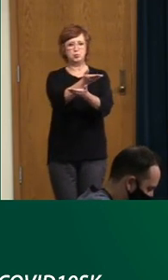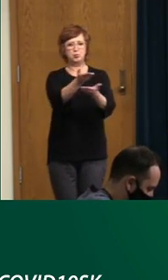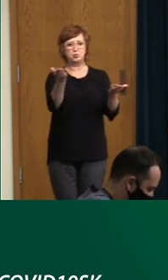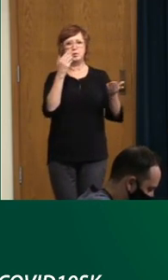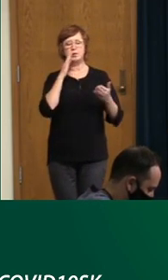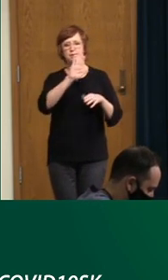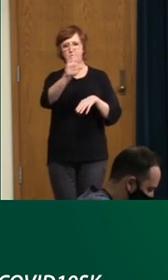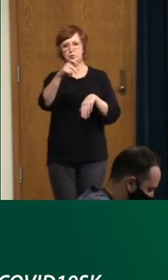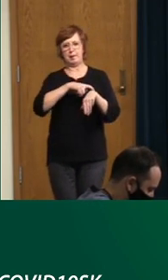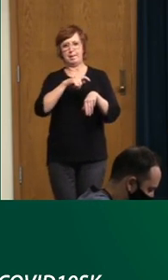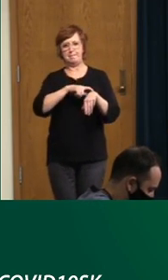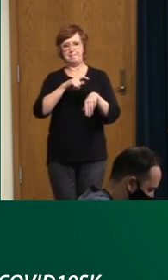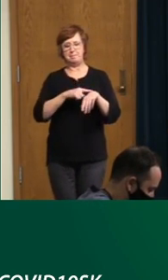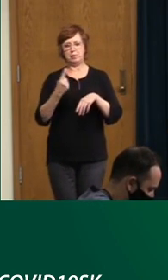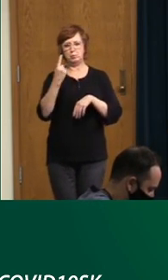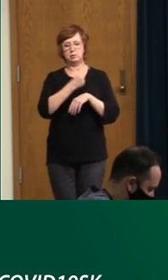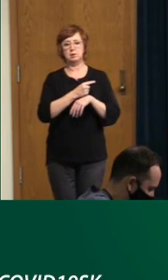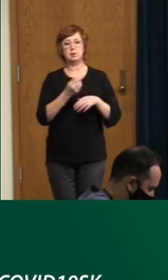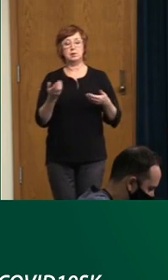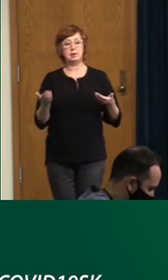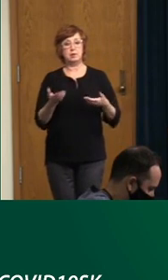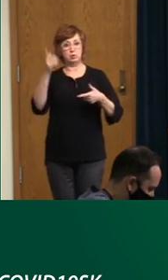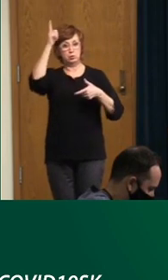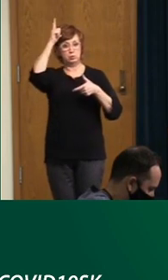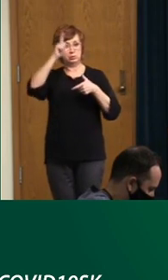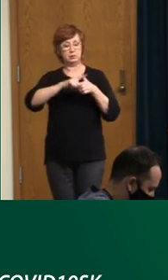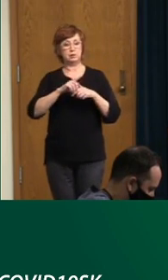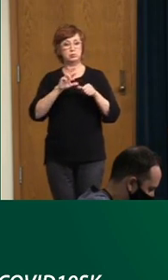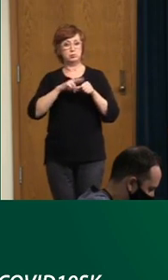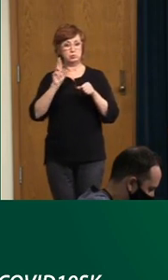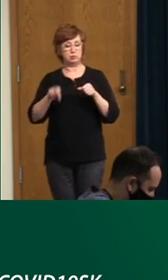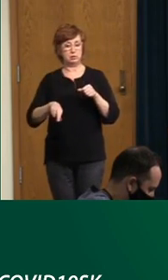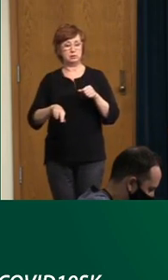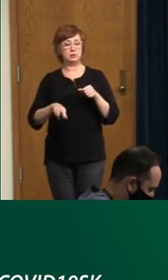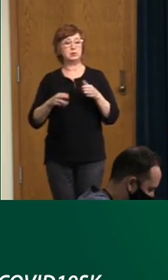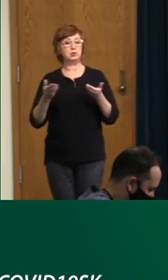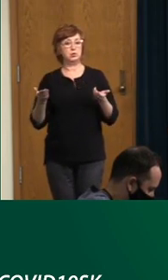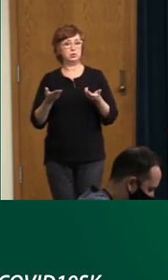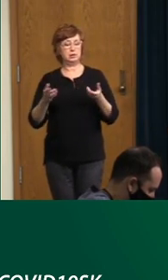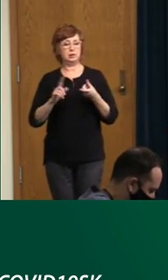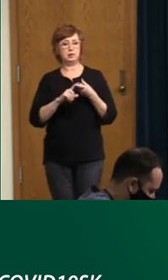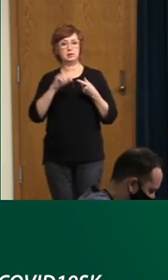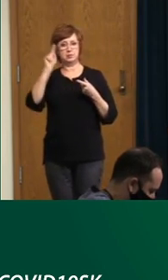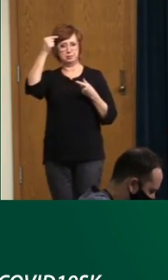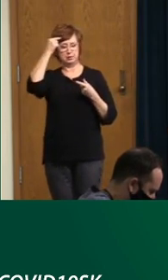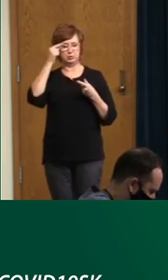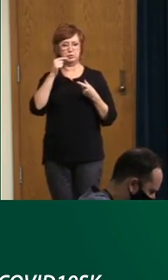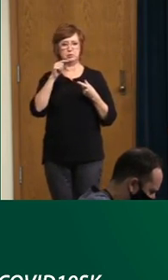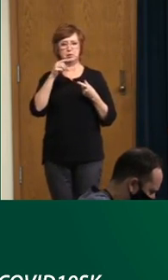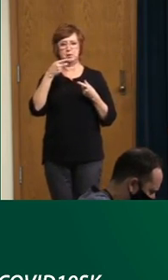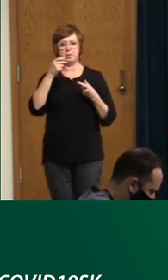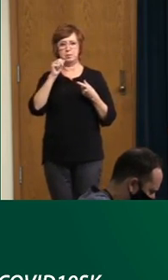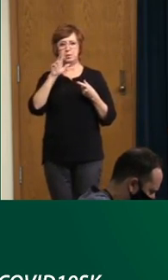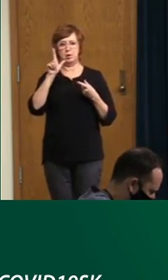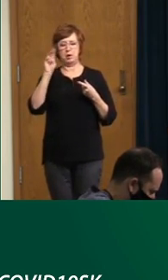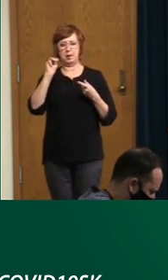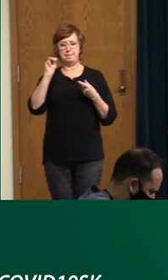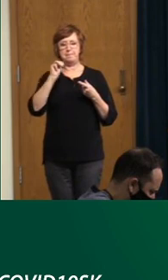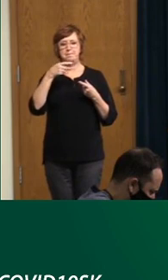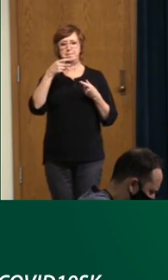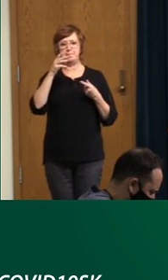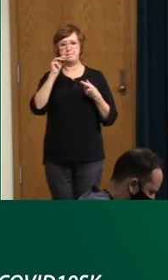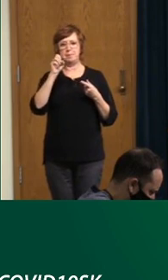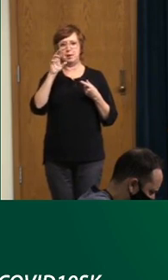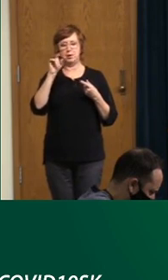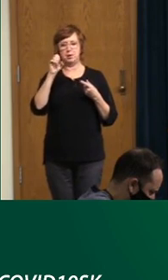much for taking the time to join us. From the Legislative Building in Regina, we have Minister of Health Paul Merriman and Saskatchewan's Chief Medical Health Officer